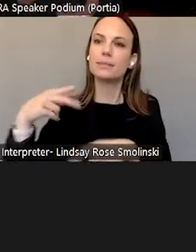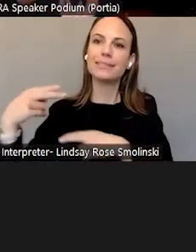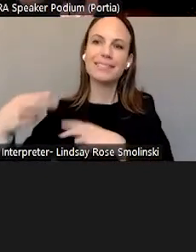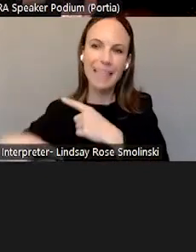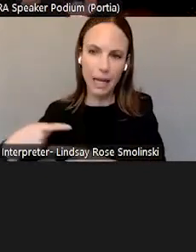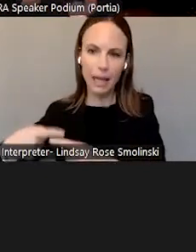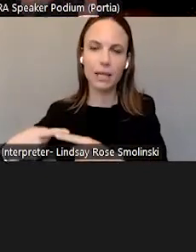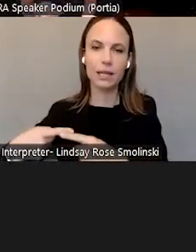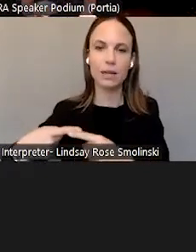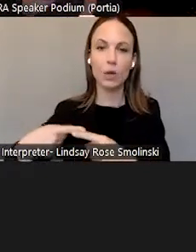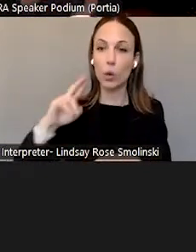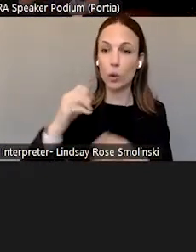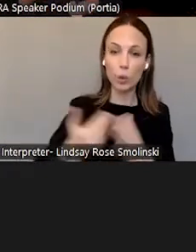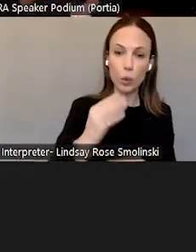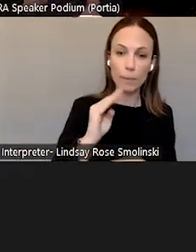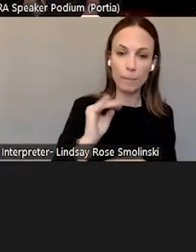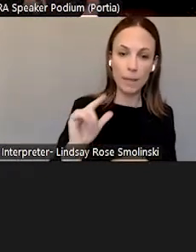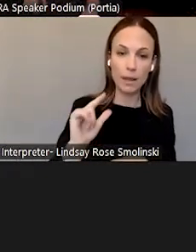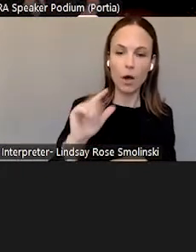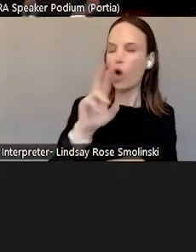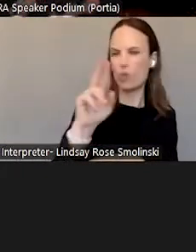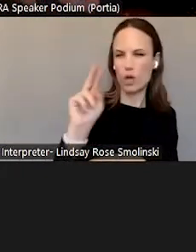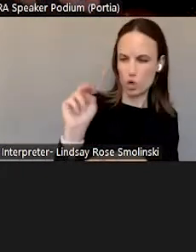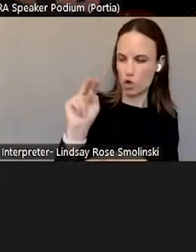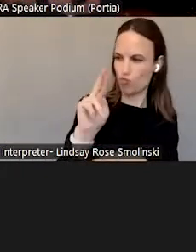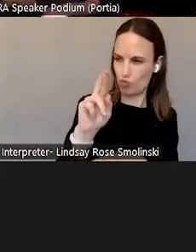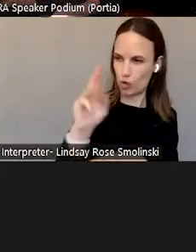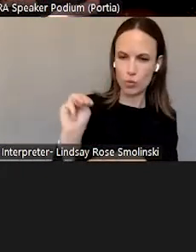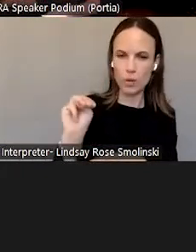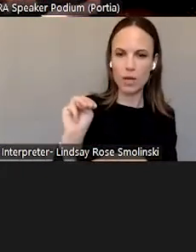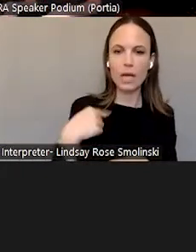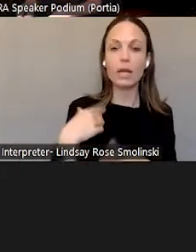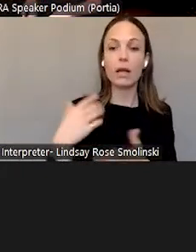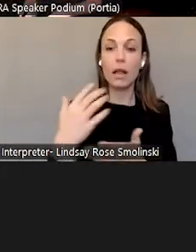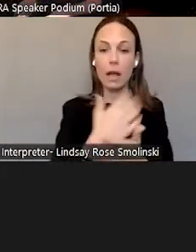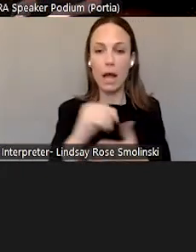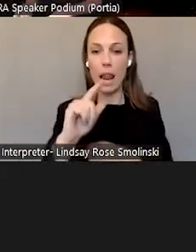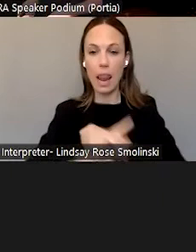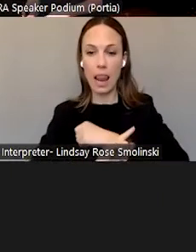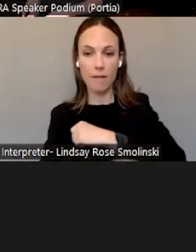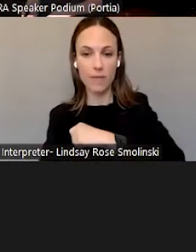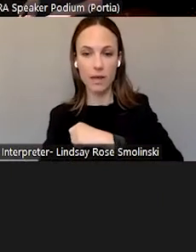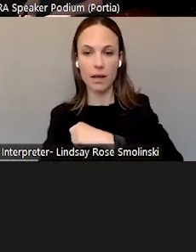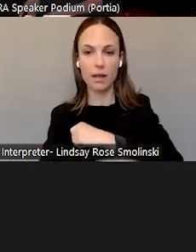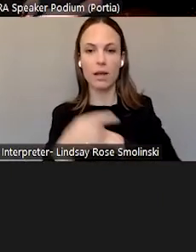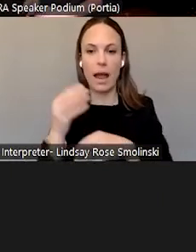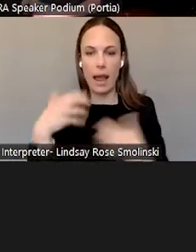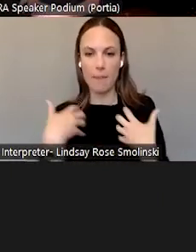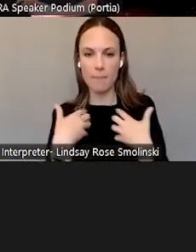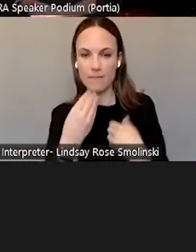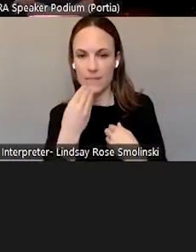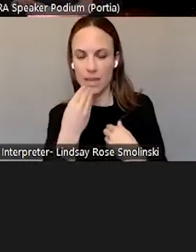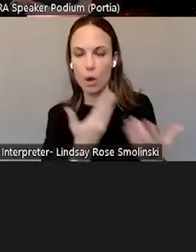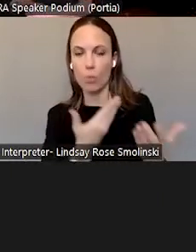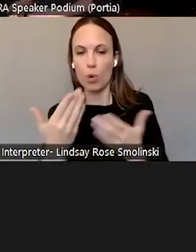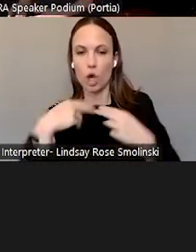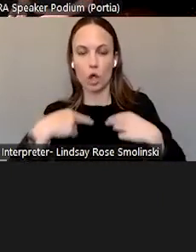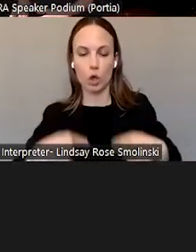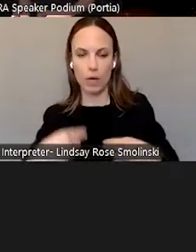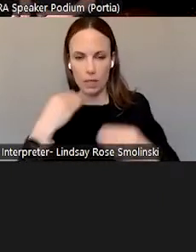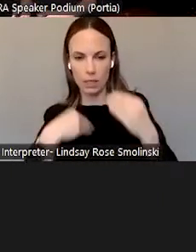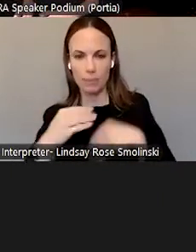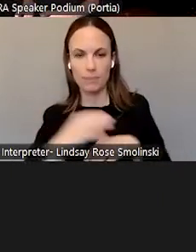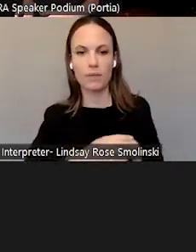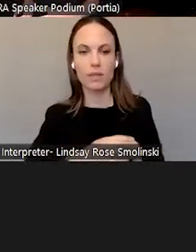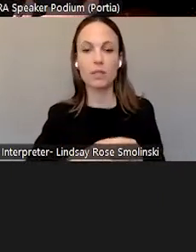taking product from landfill and animal feed and bringing it to human food consumption. So in 2020, the